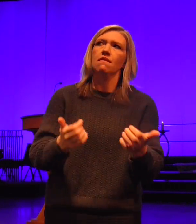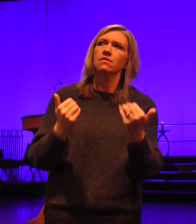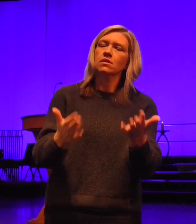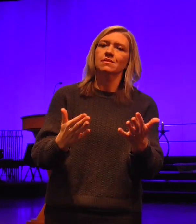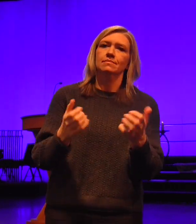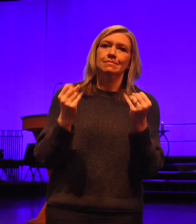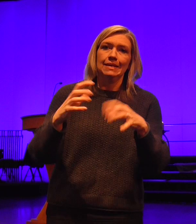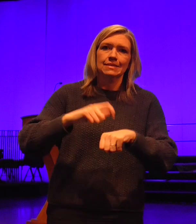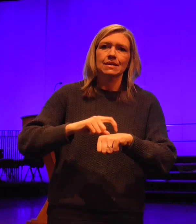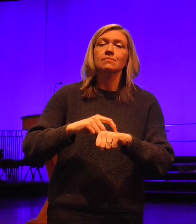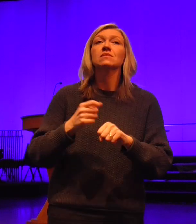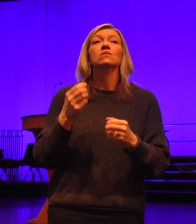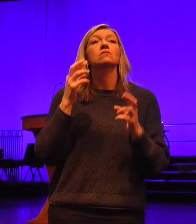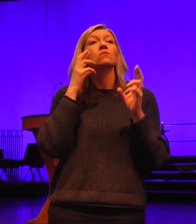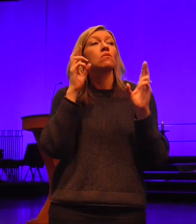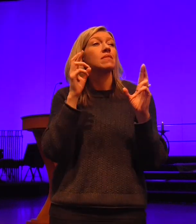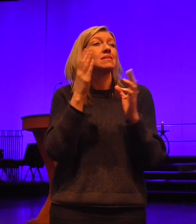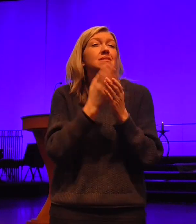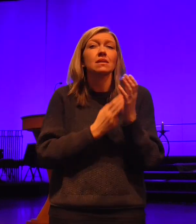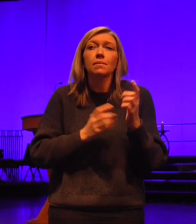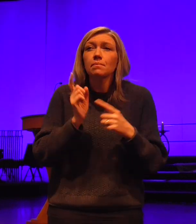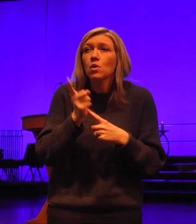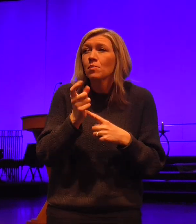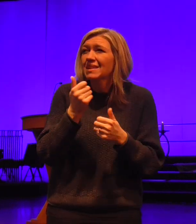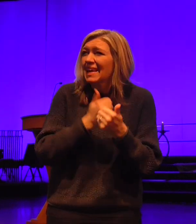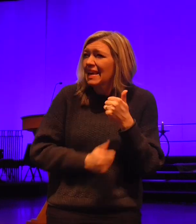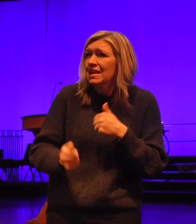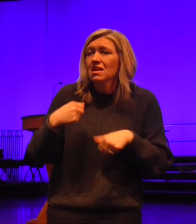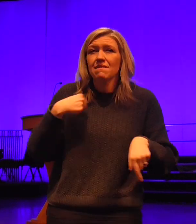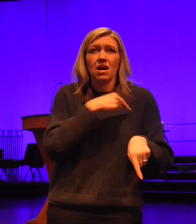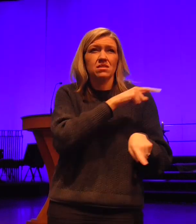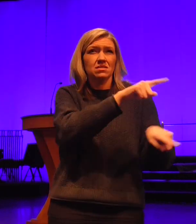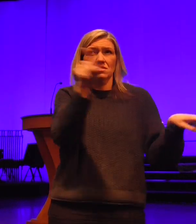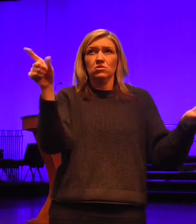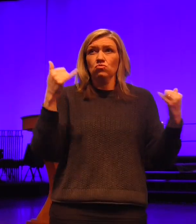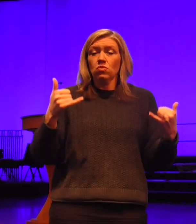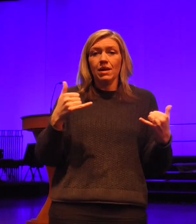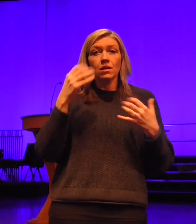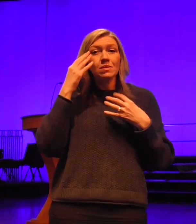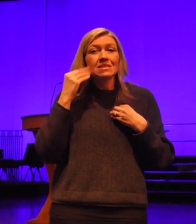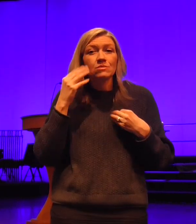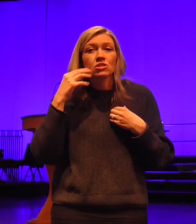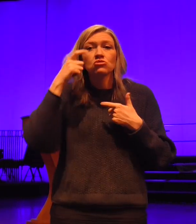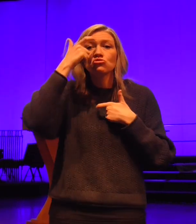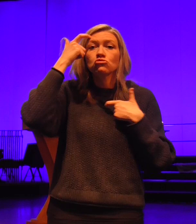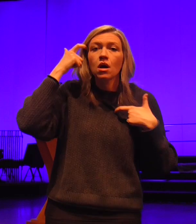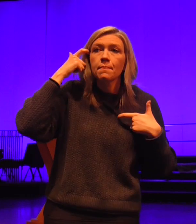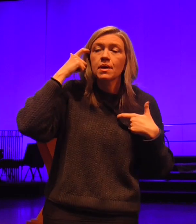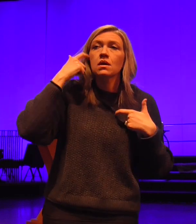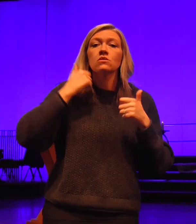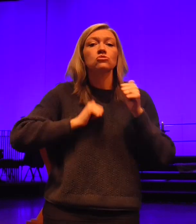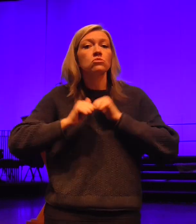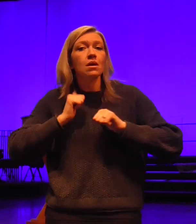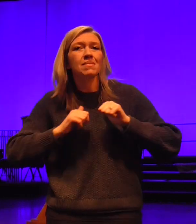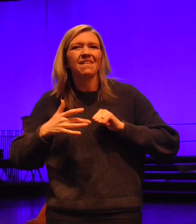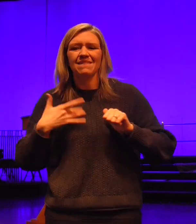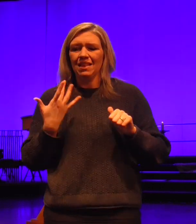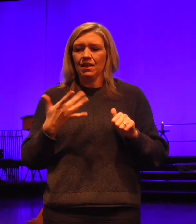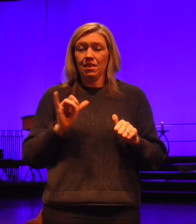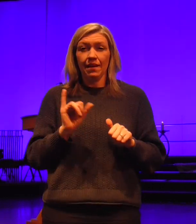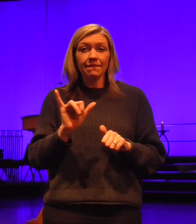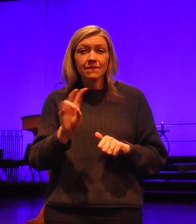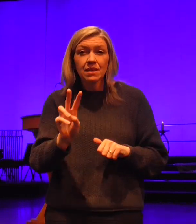some moment for any of us who are right now going through trauma, drama, feeling victimized, feeling betrayed,